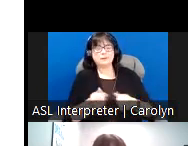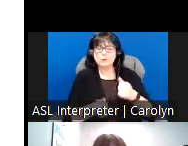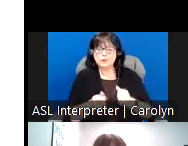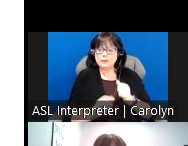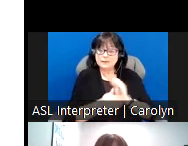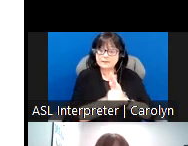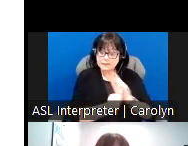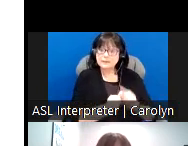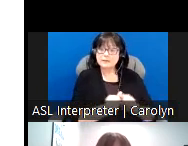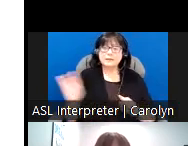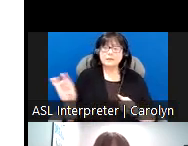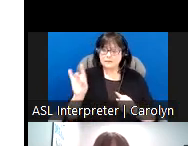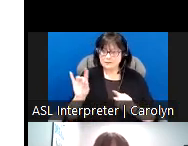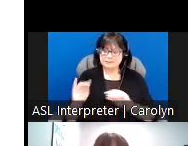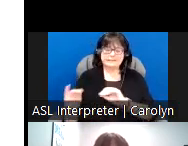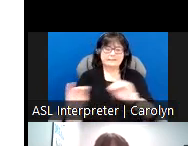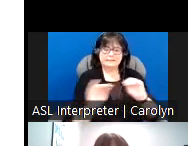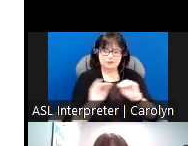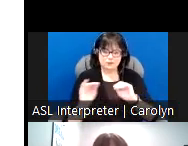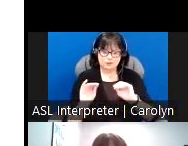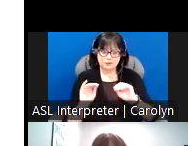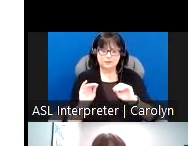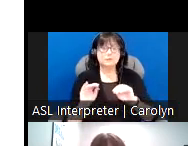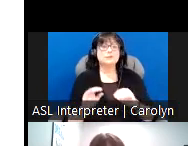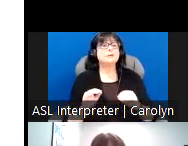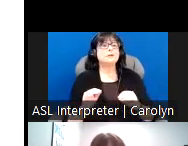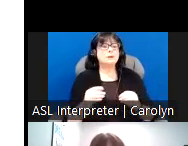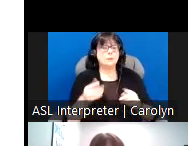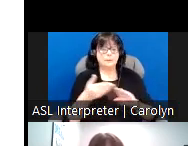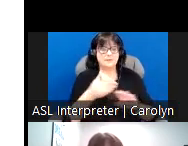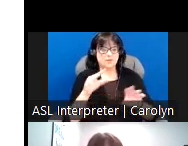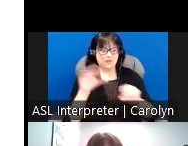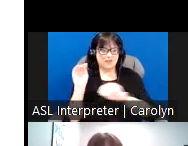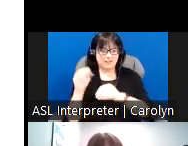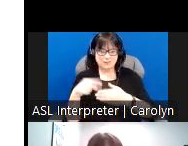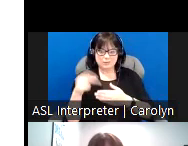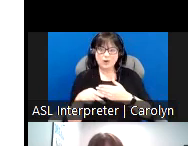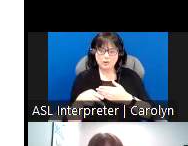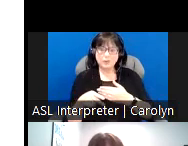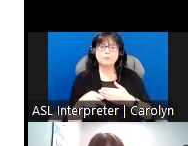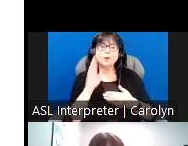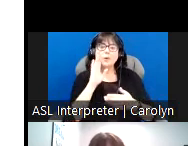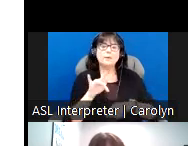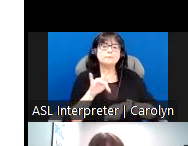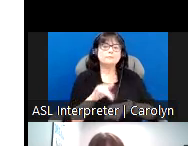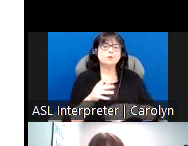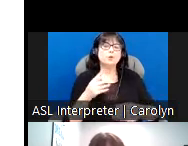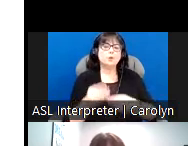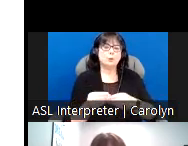our program, the culminating task is then selected and they're leaving our program and they do complete